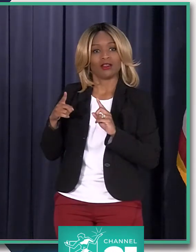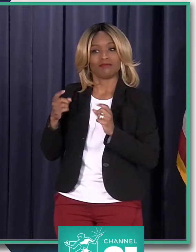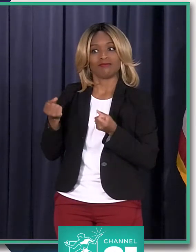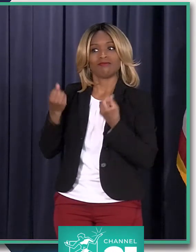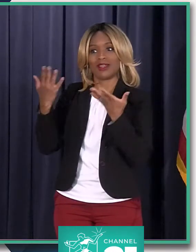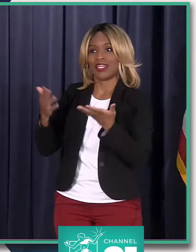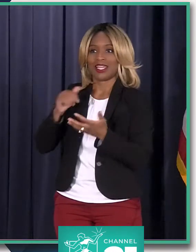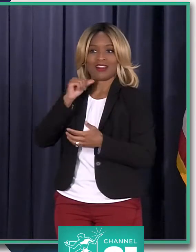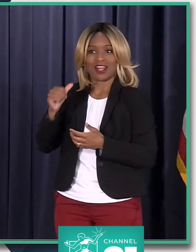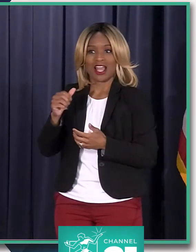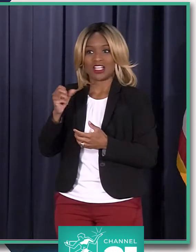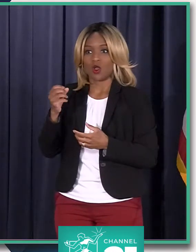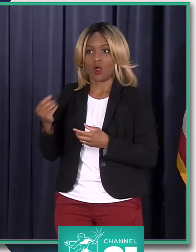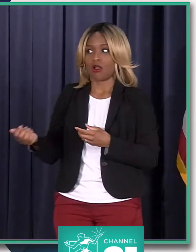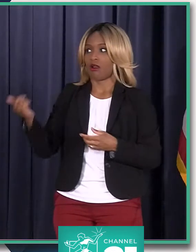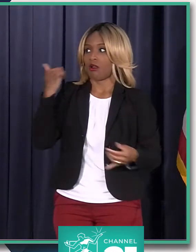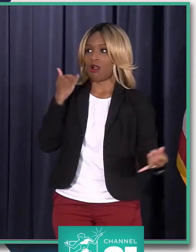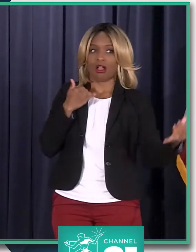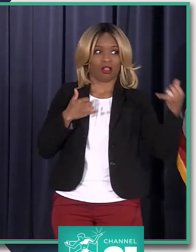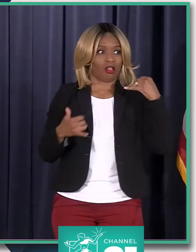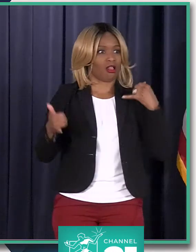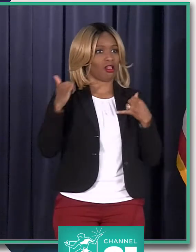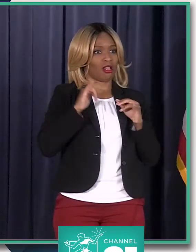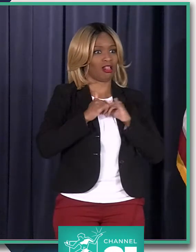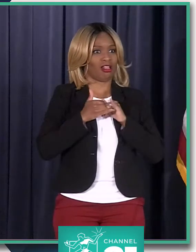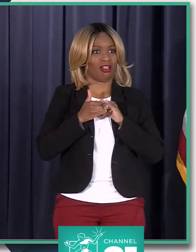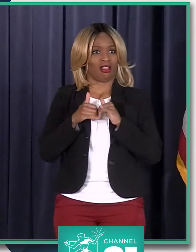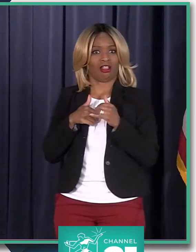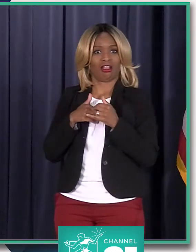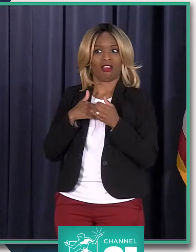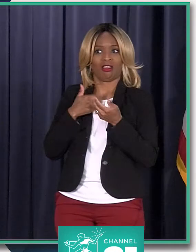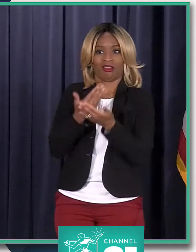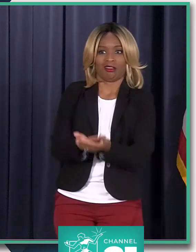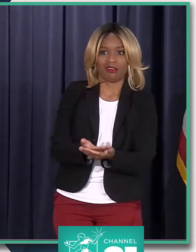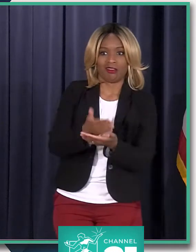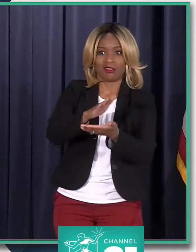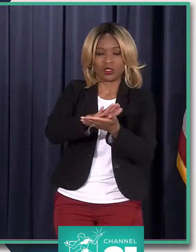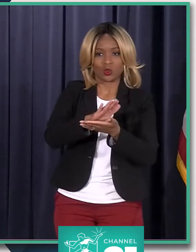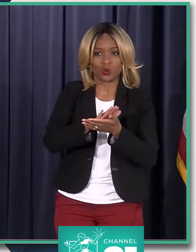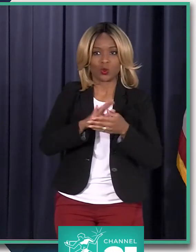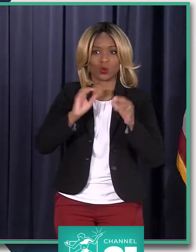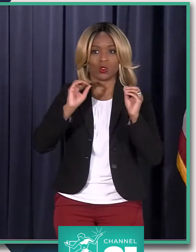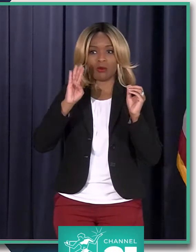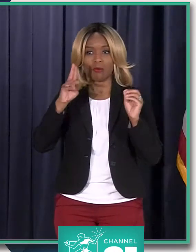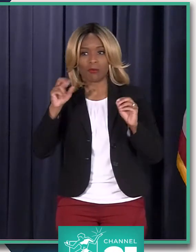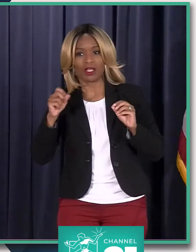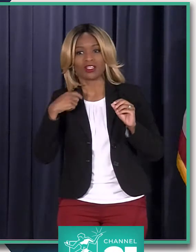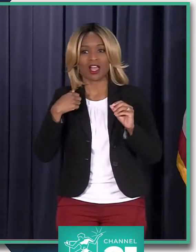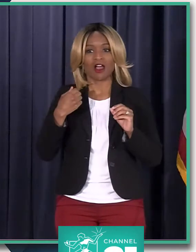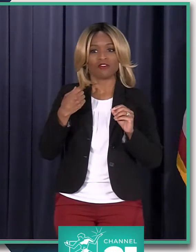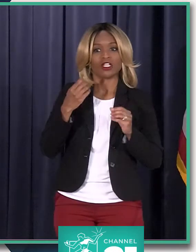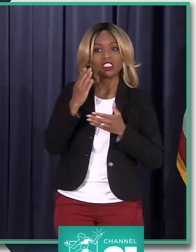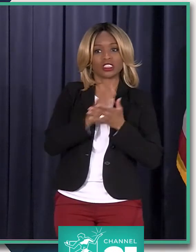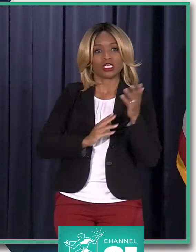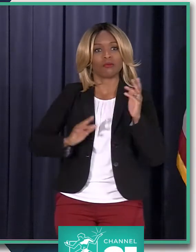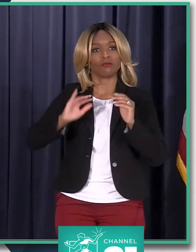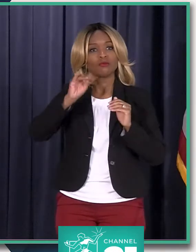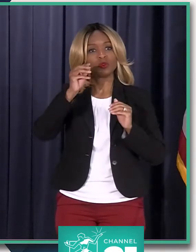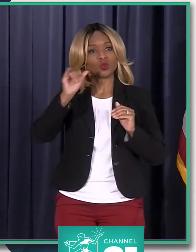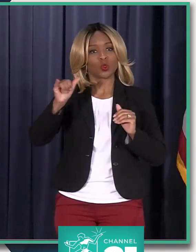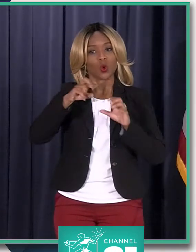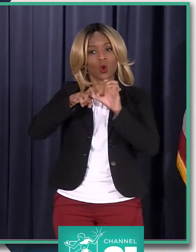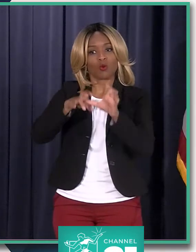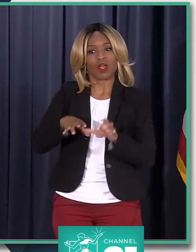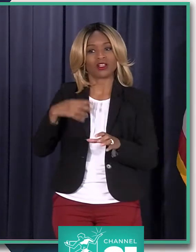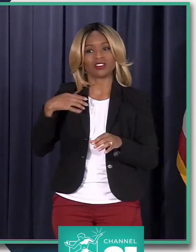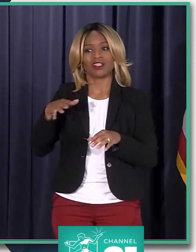getting phone calls left and right. So we're trying to figure out how to get the right people on the bus. You have joy riders that are riding, and they're taking up